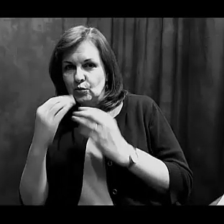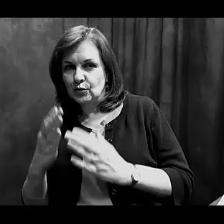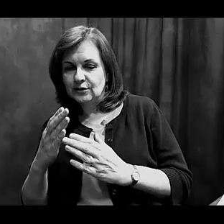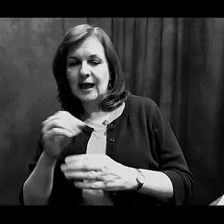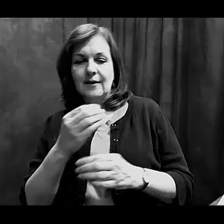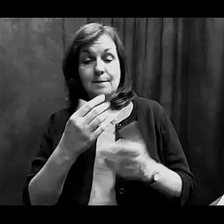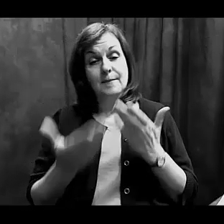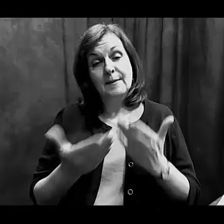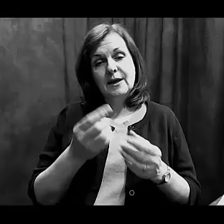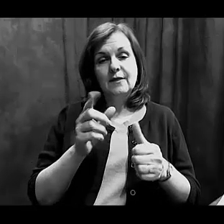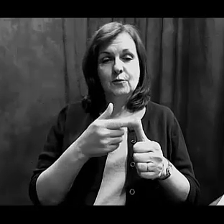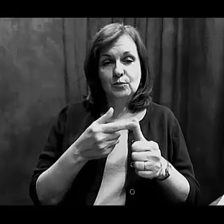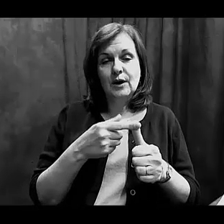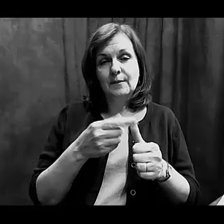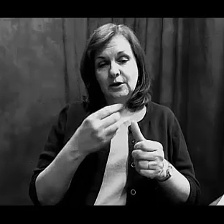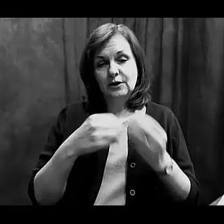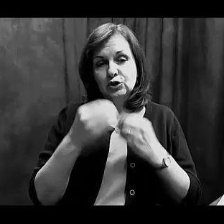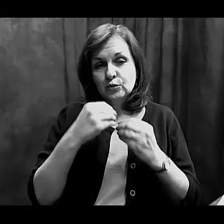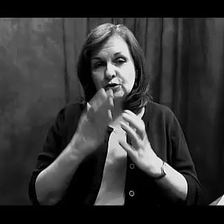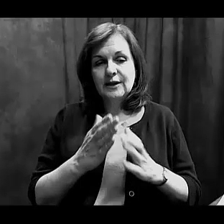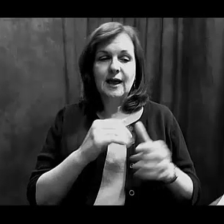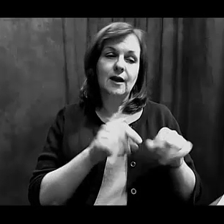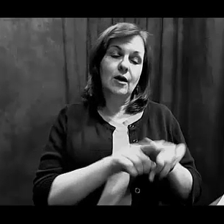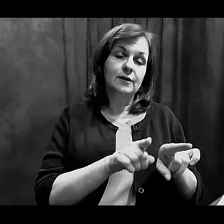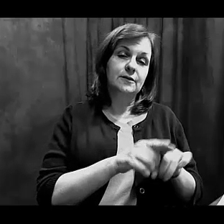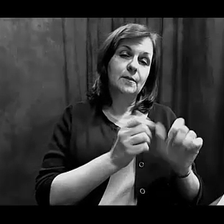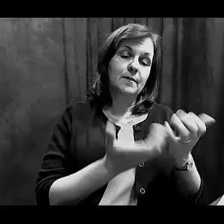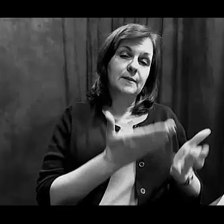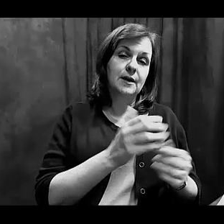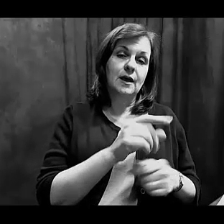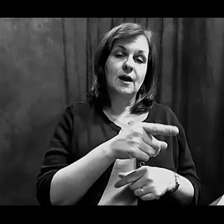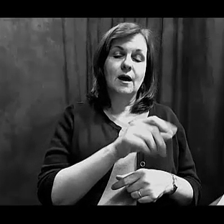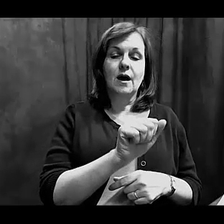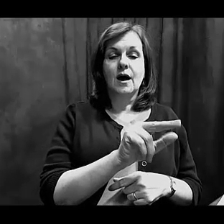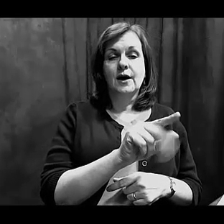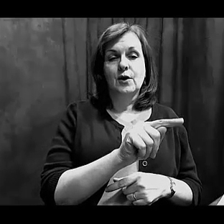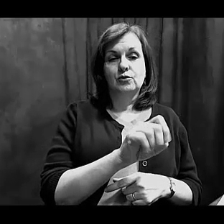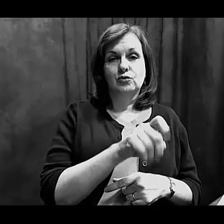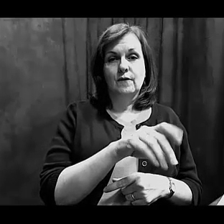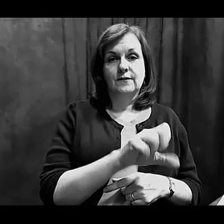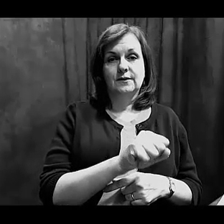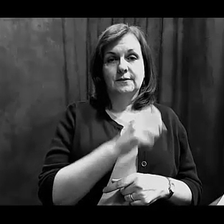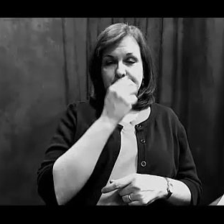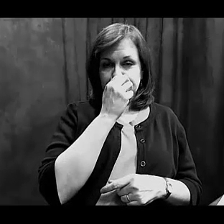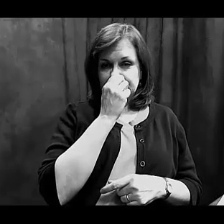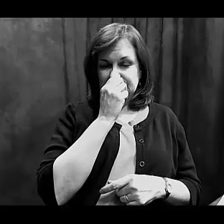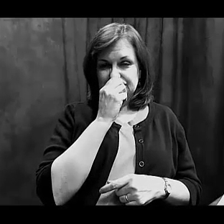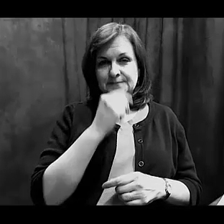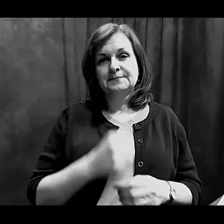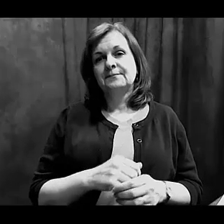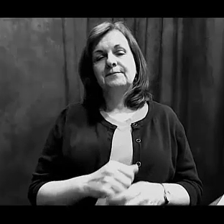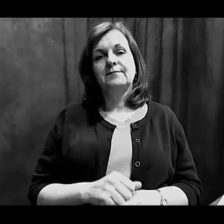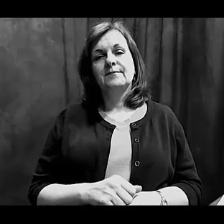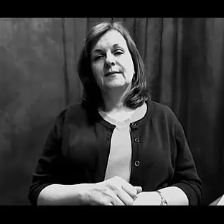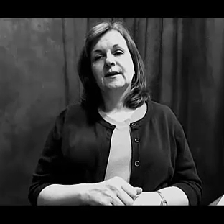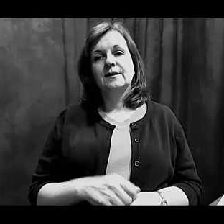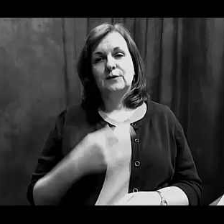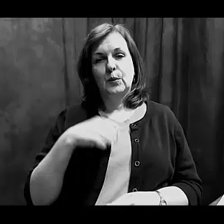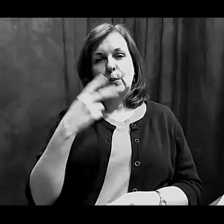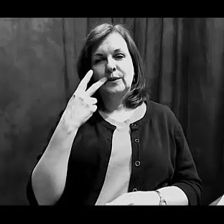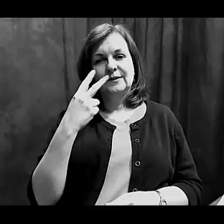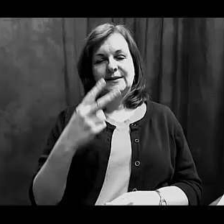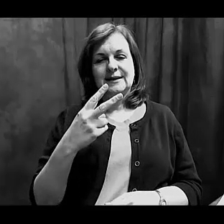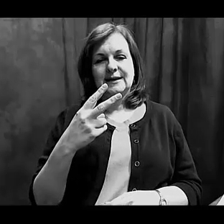consumers and potentially the primary consumers and potentially the autotrophs. So we get